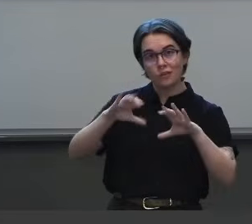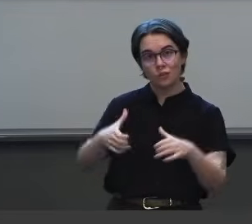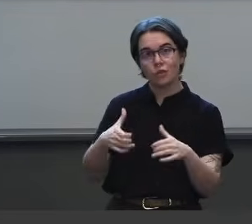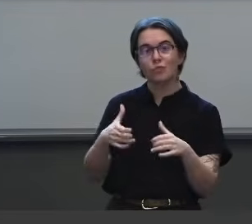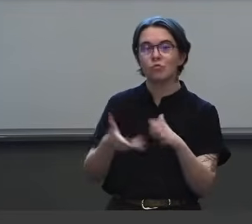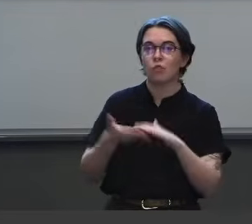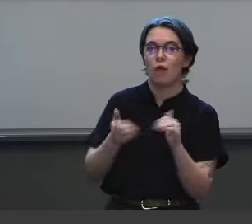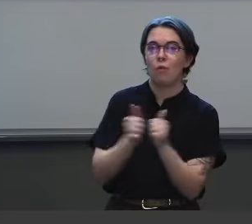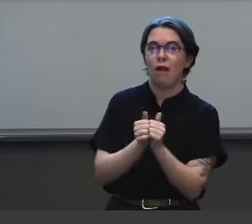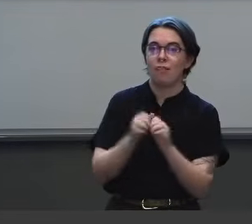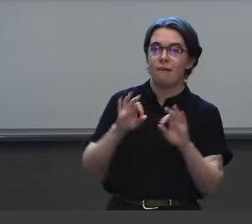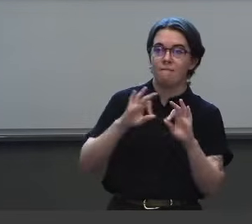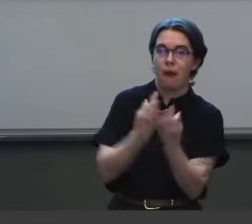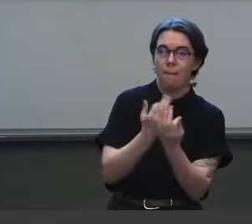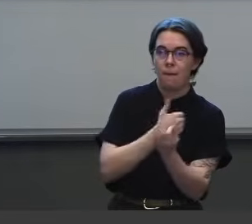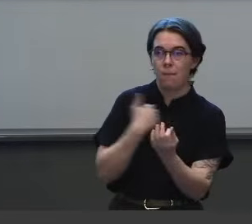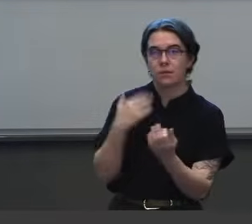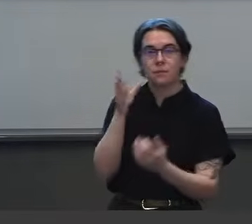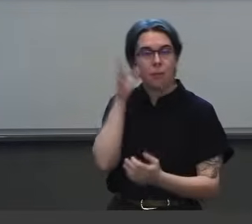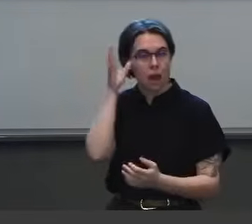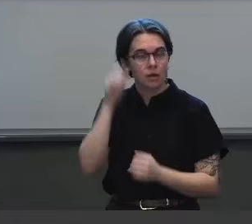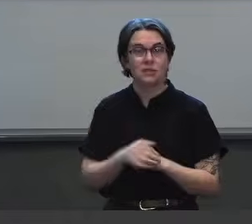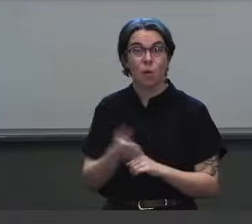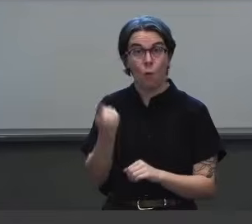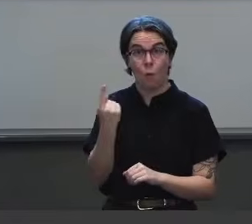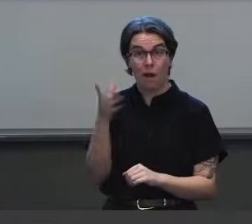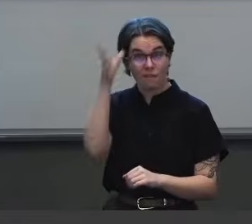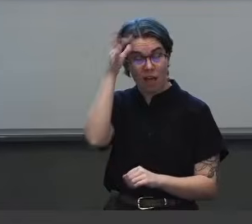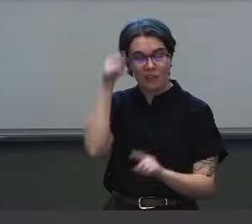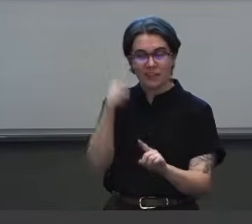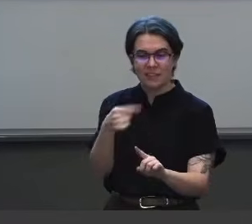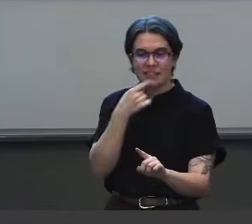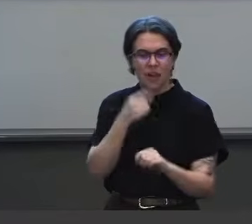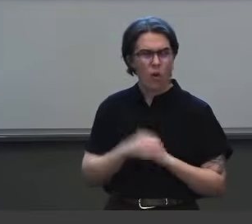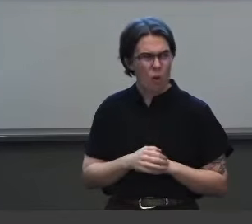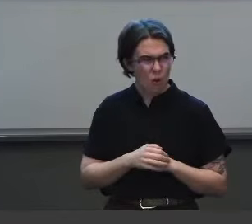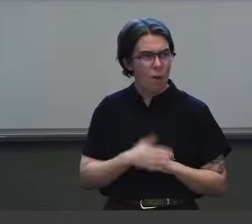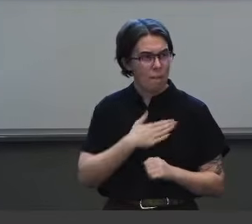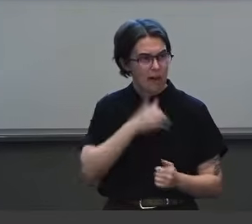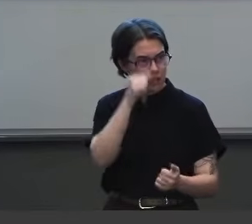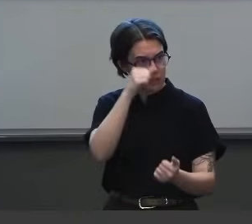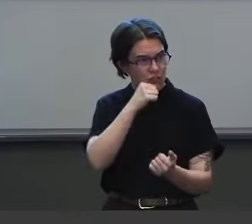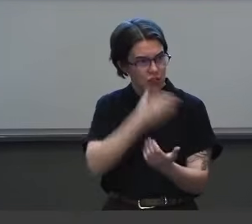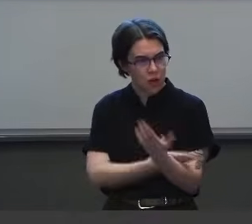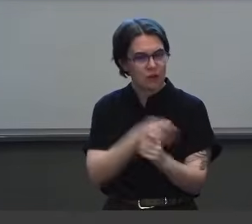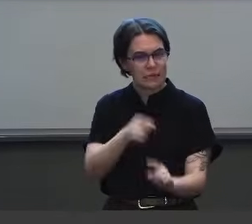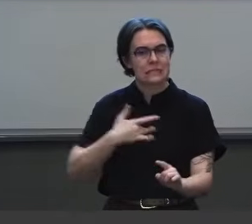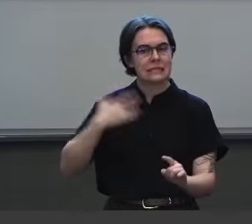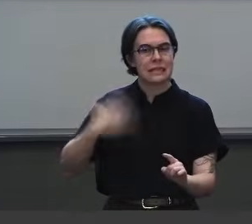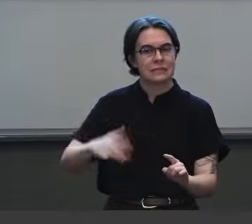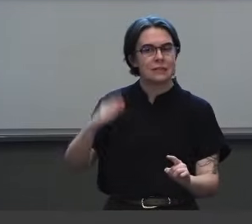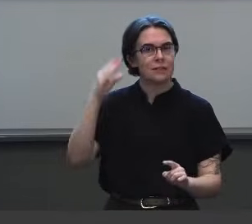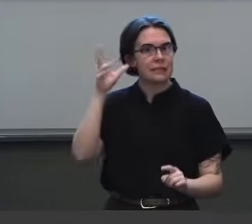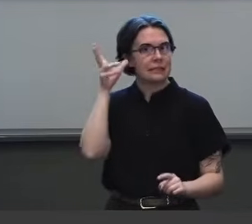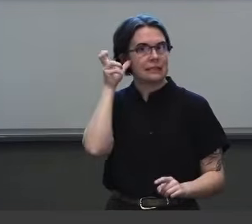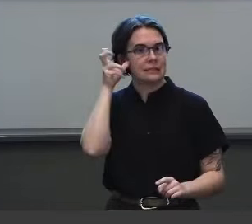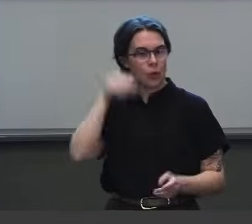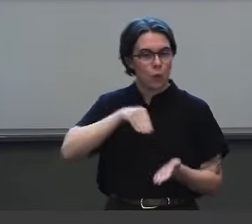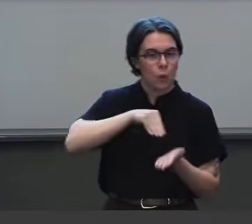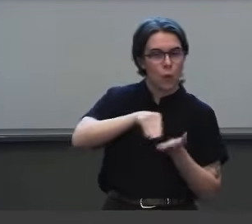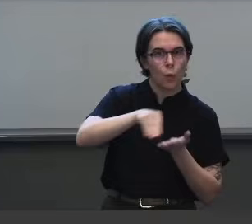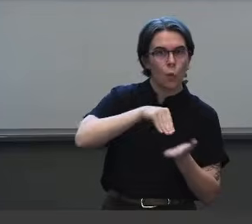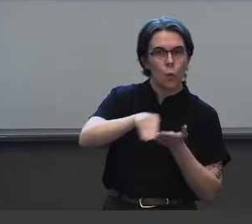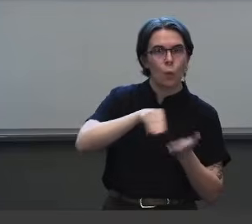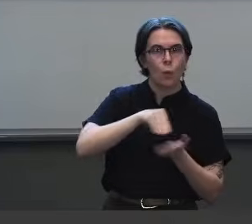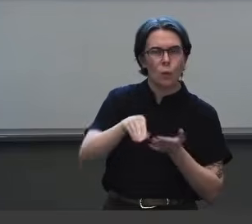with parents, and one father told us that, well, his daughter is sensitive to the sound of a vacuum cleaner, but if she's using the vacuum,